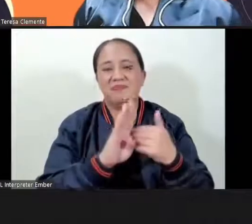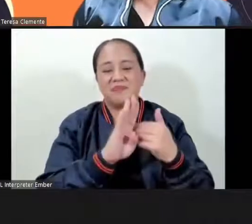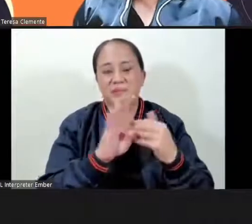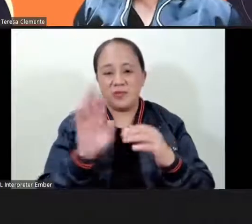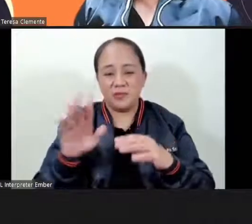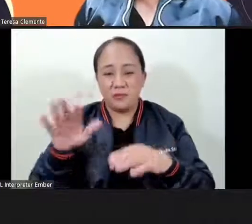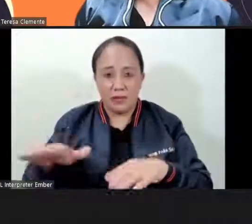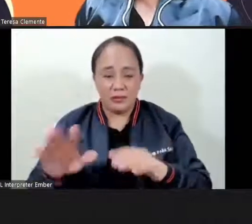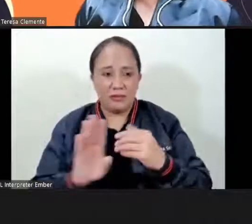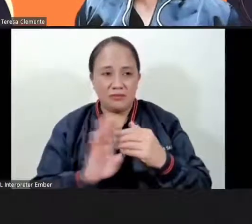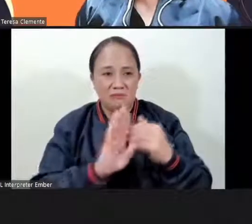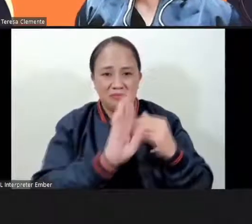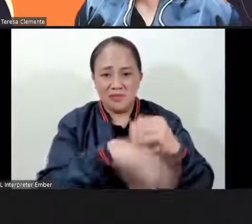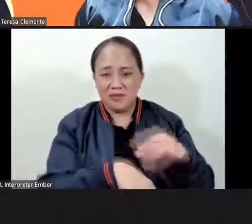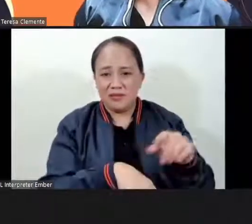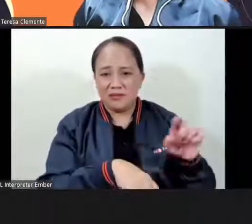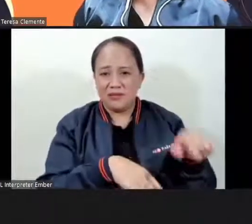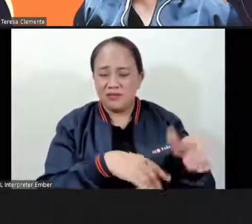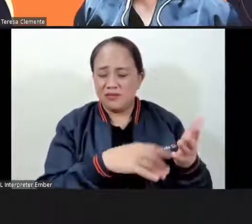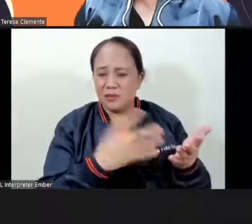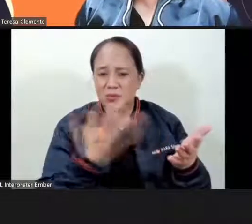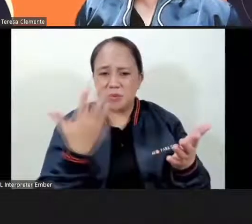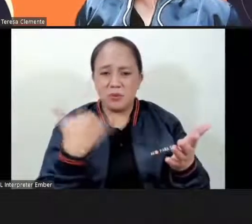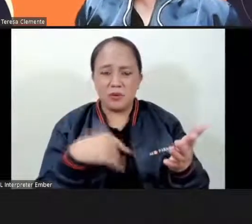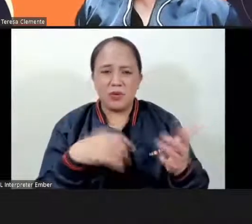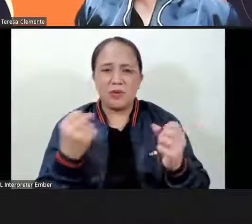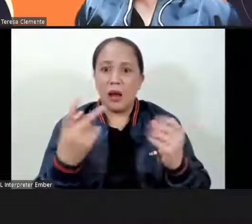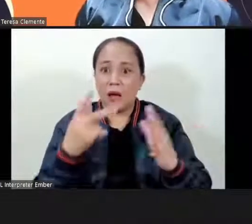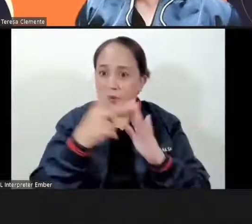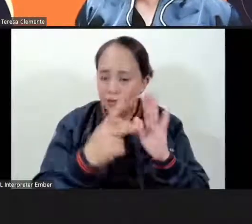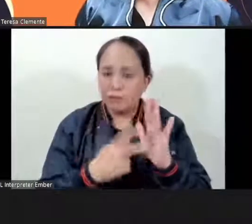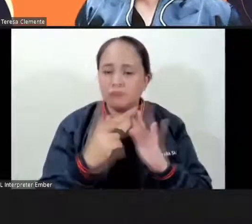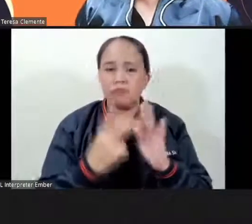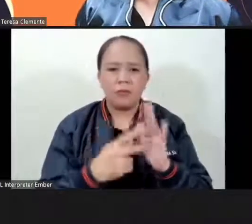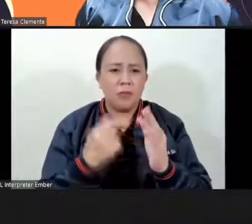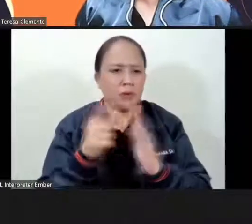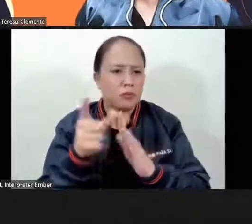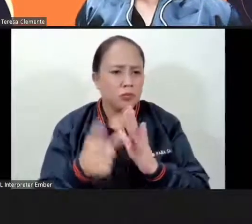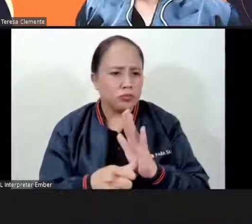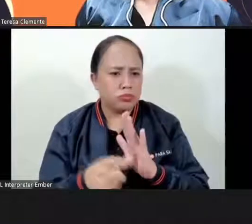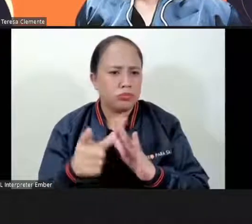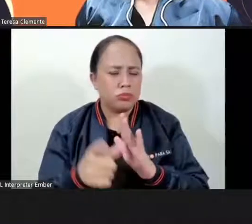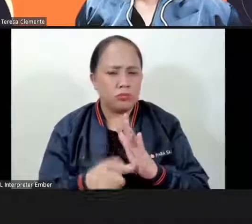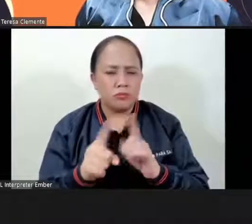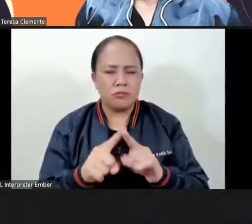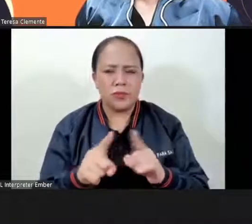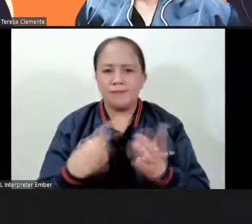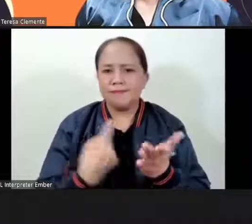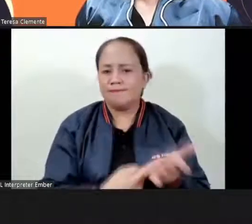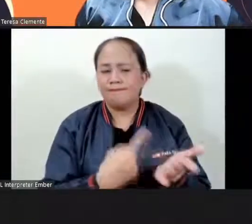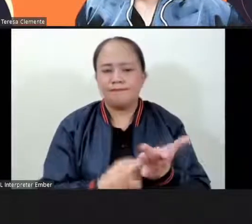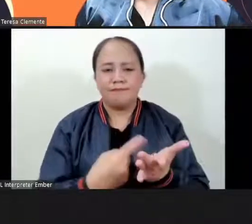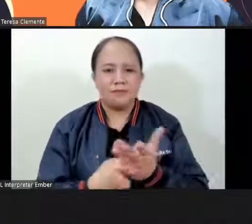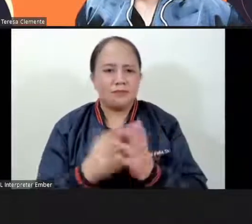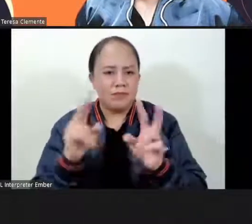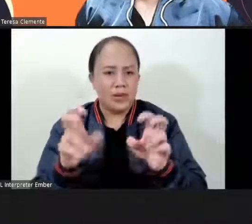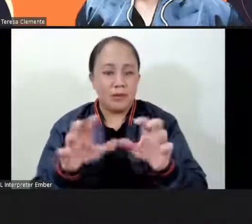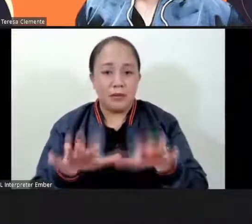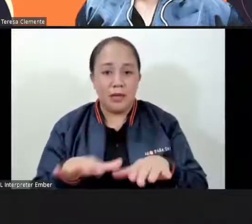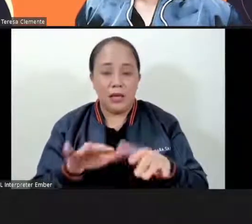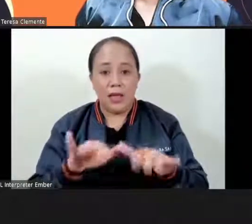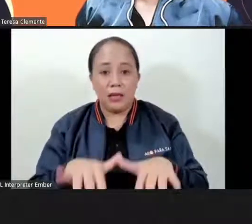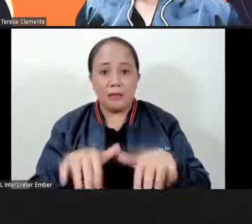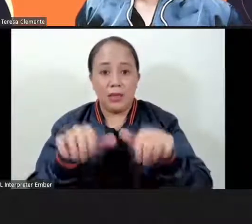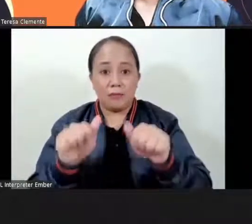bata. Kasi sa ngayon, marami tayong policies, no, marami tayong batas, no, talking about adoption,